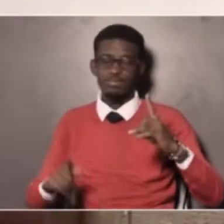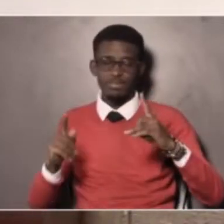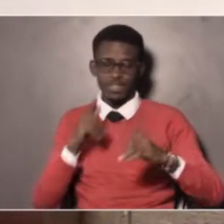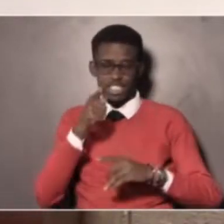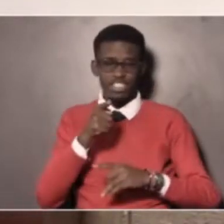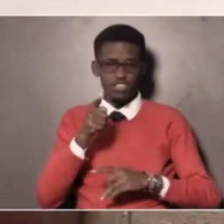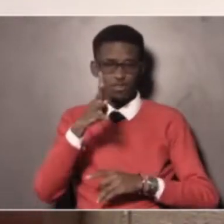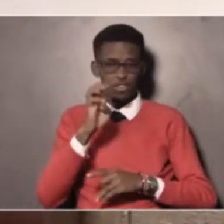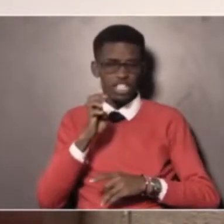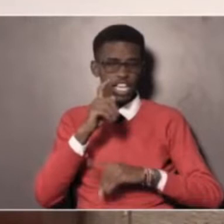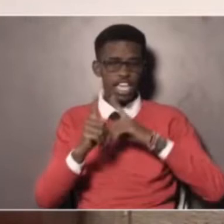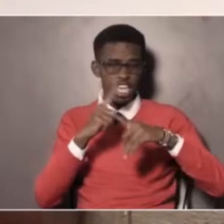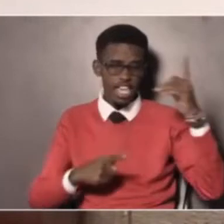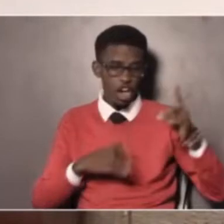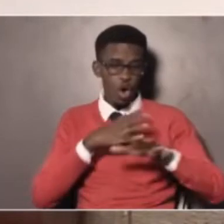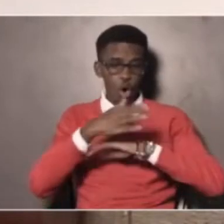they were all